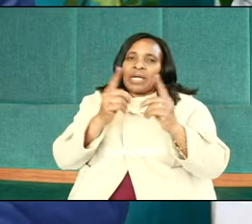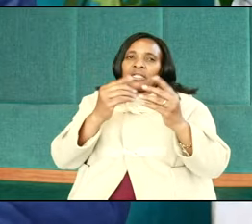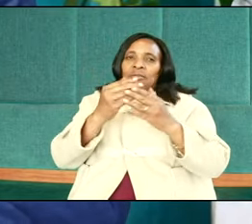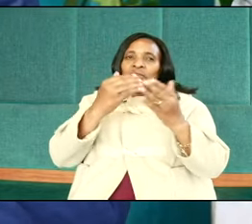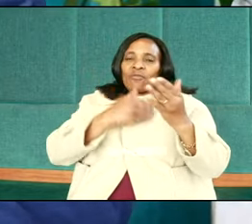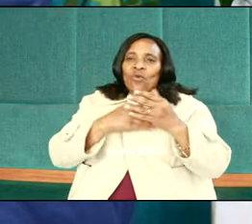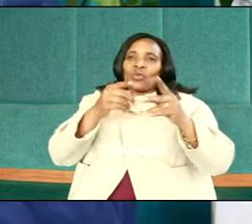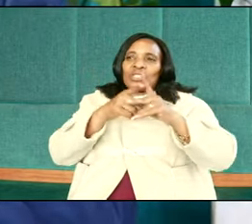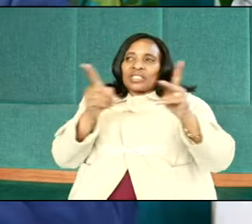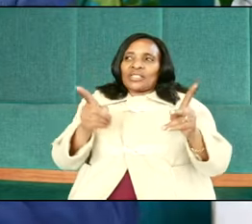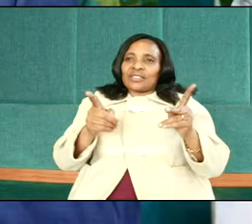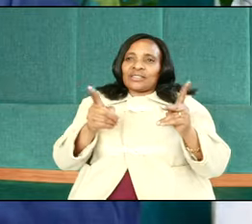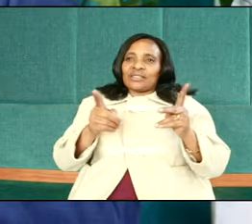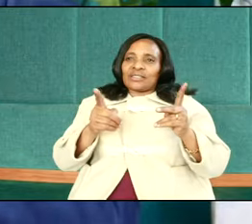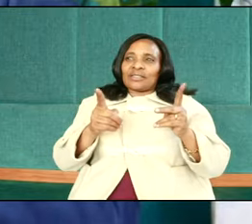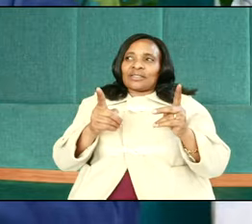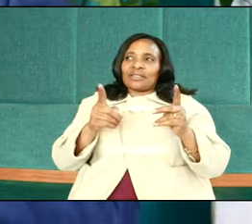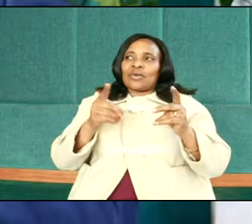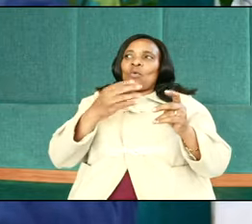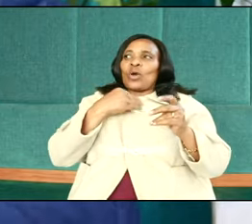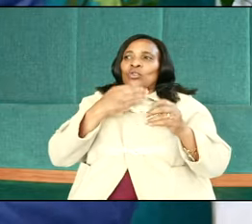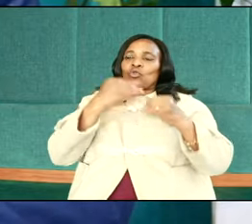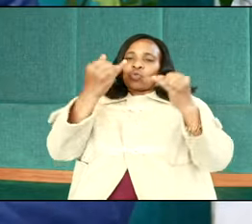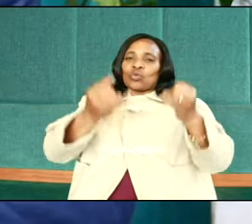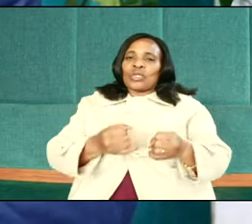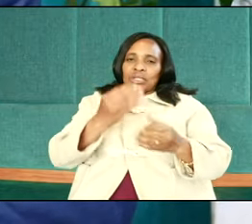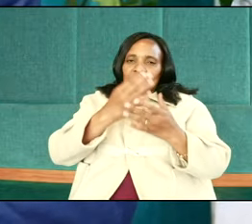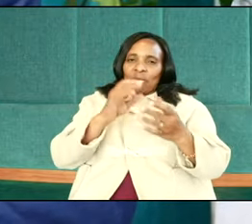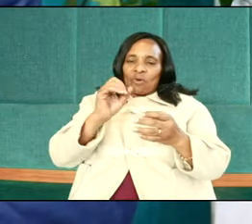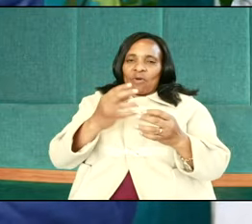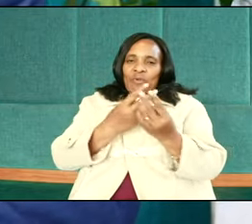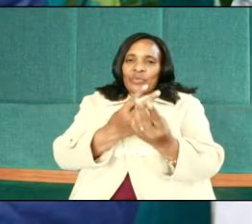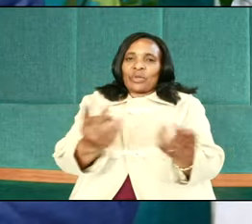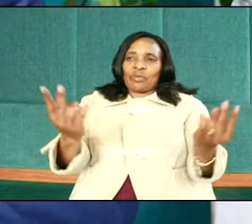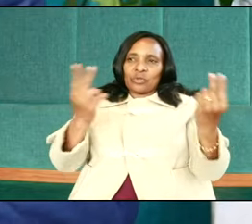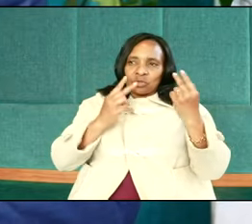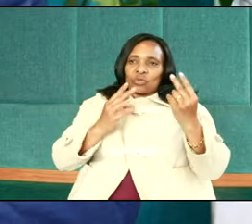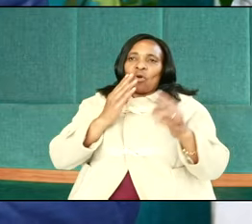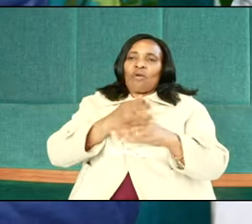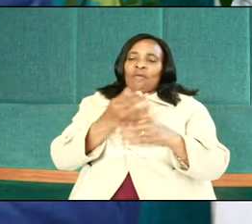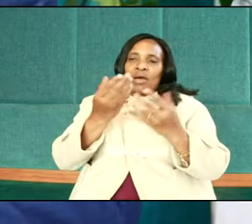start, I'd just like to introduce some of our panelists over here.